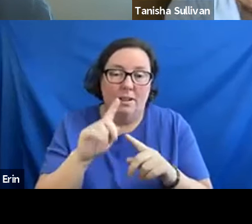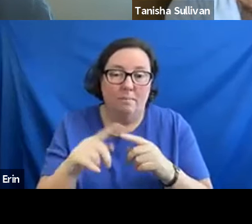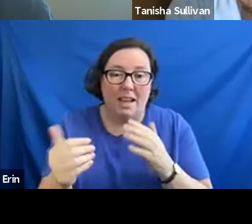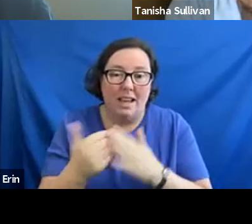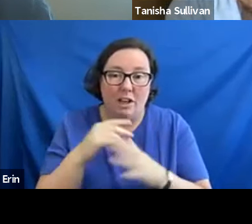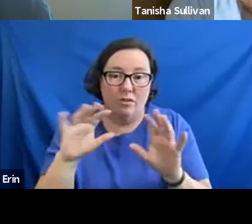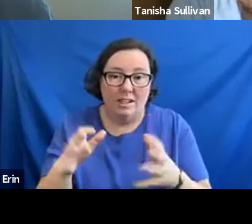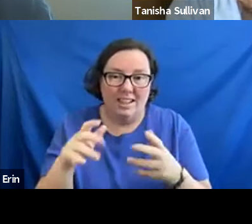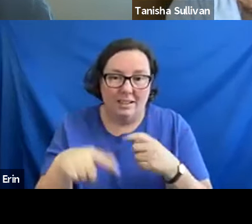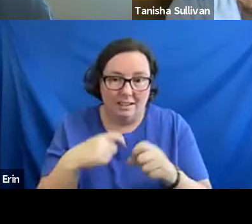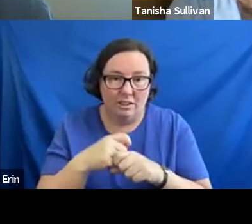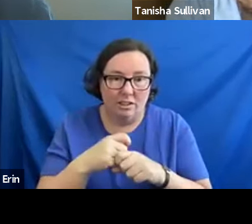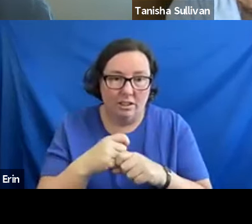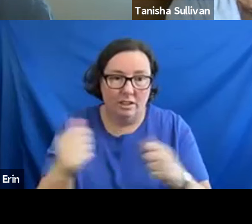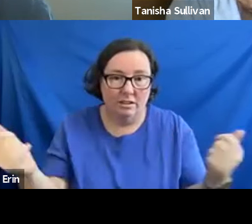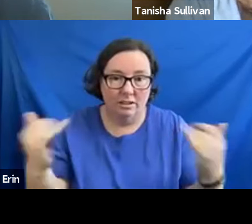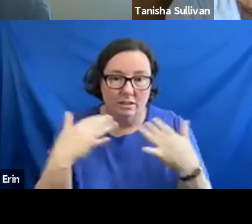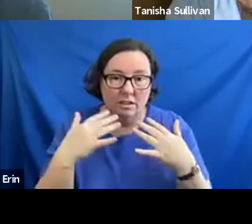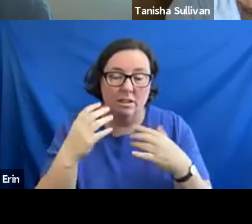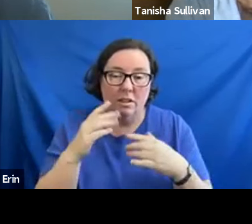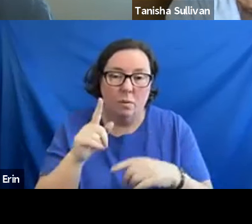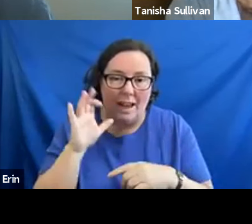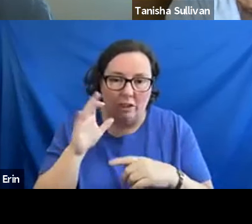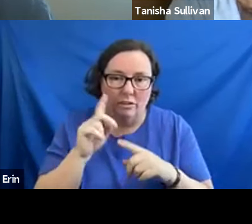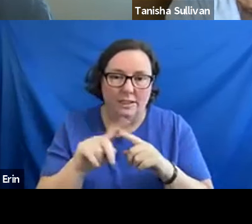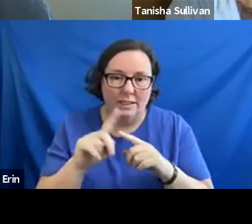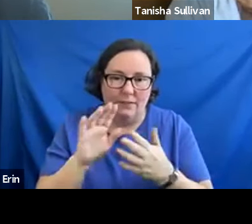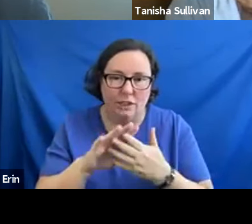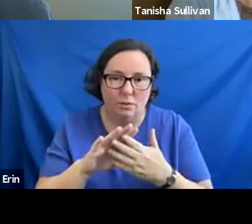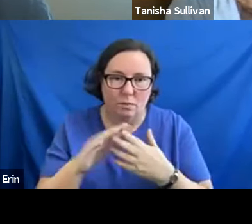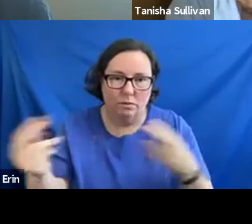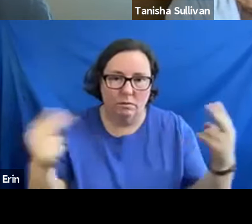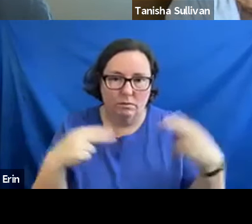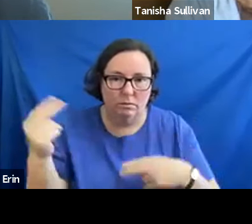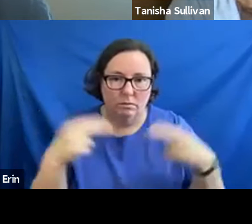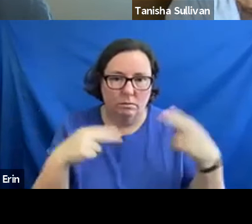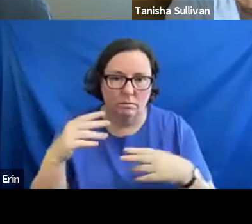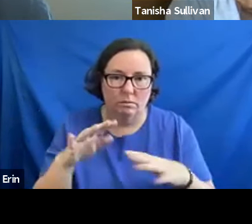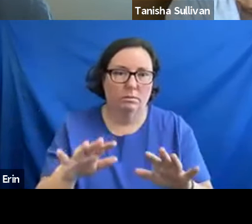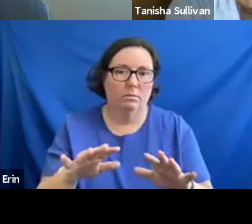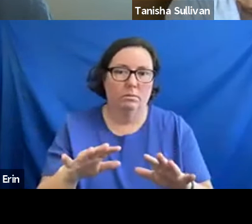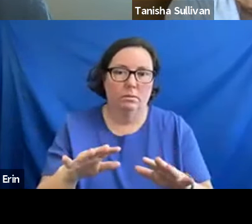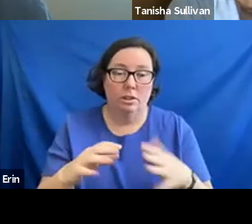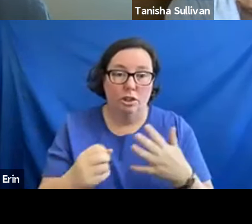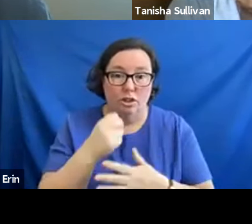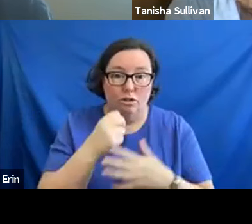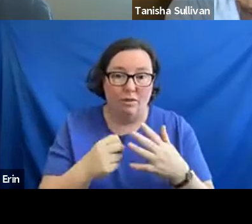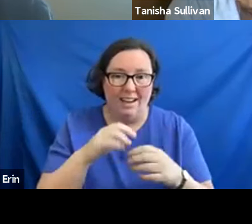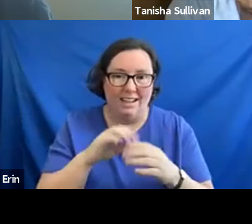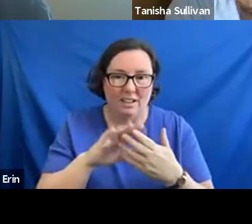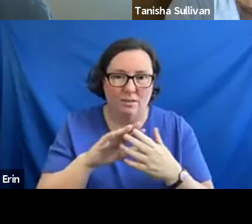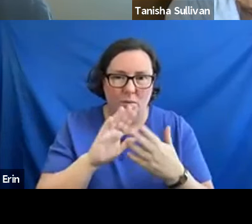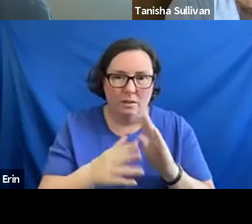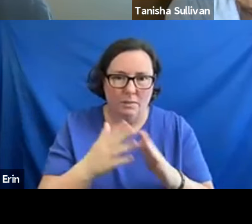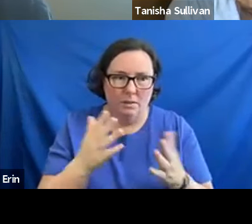to welcome students from over 100 schools. So when we think about ranking students within a school community, we could be